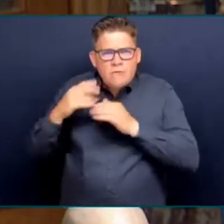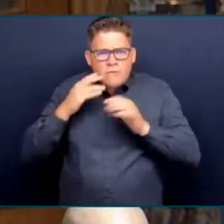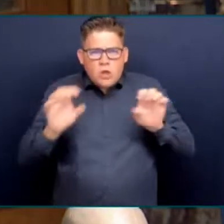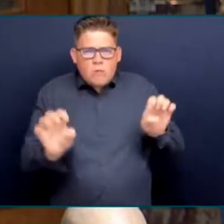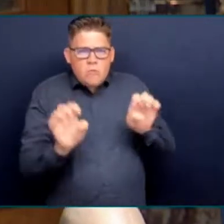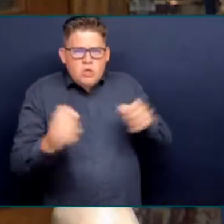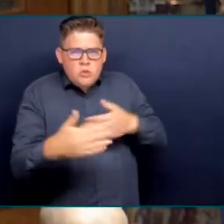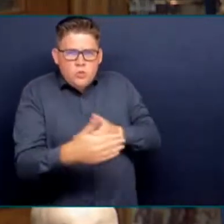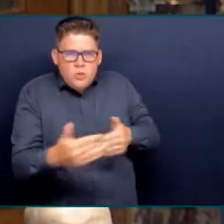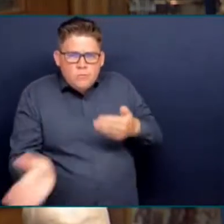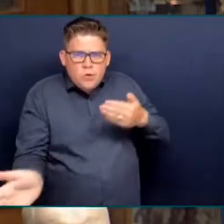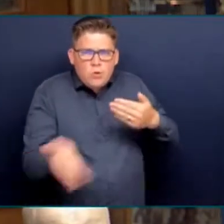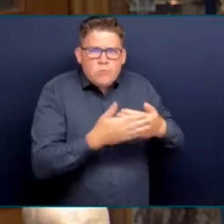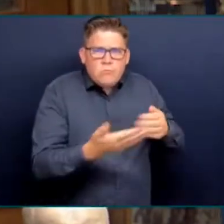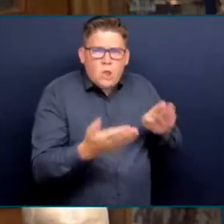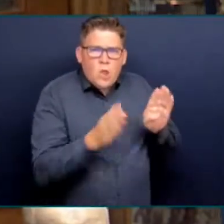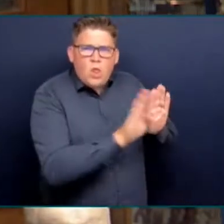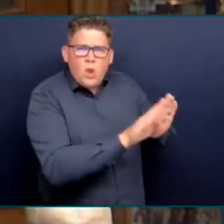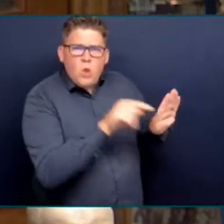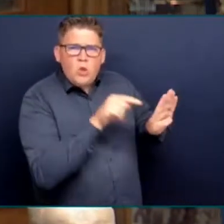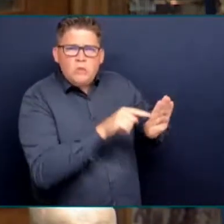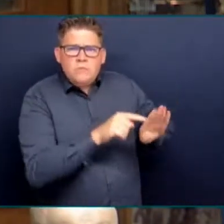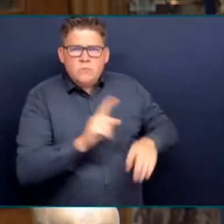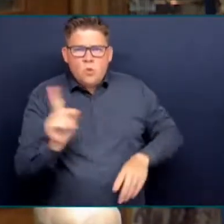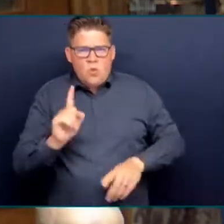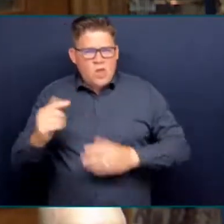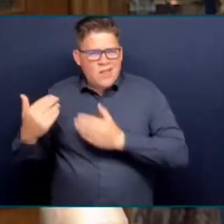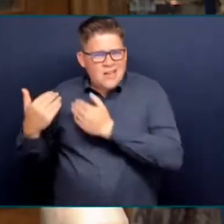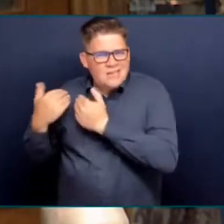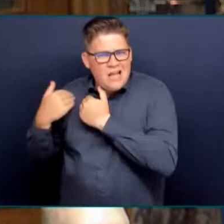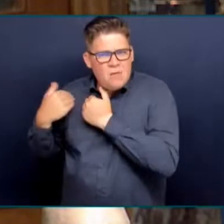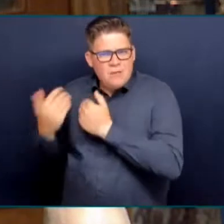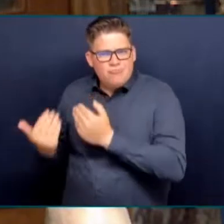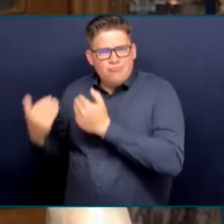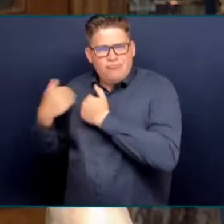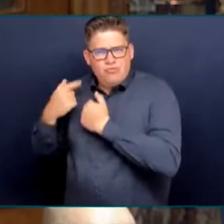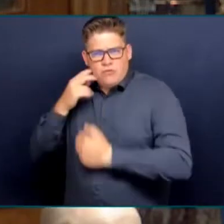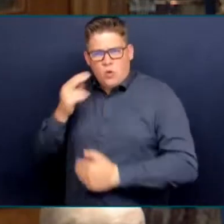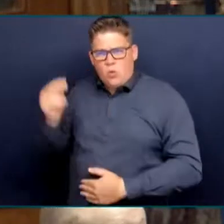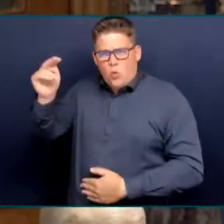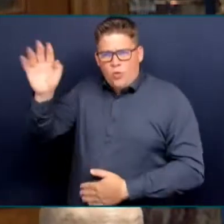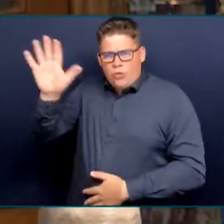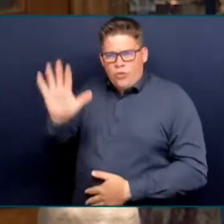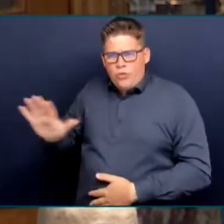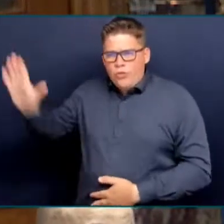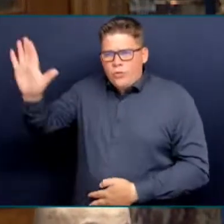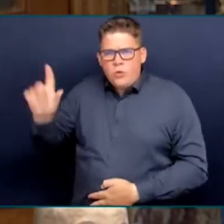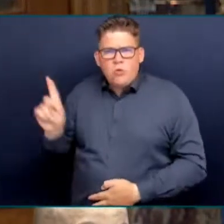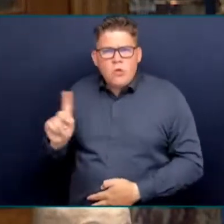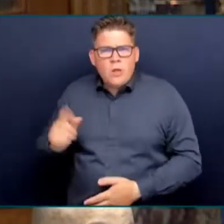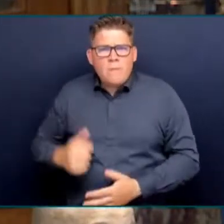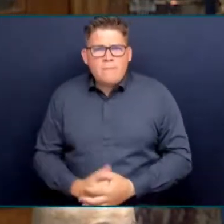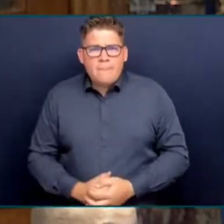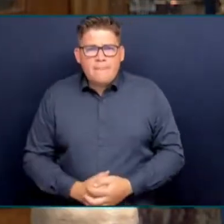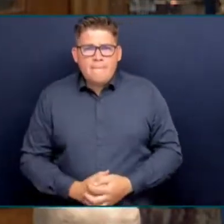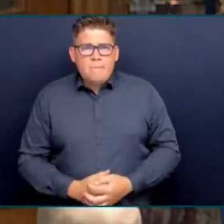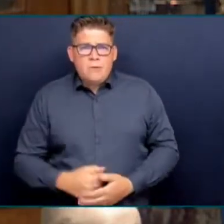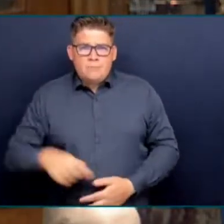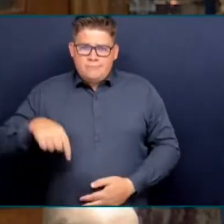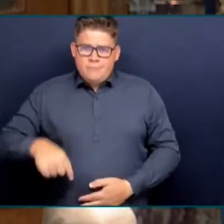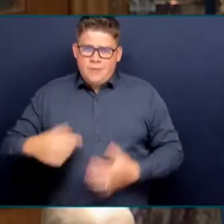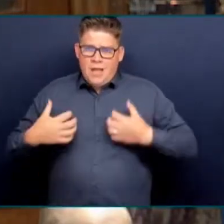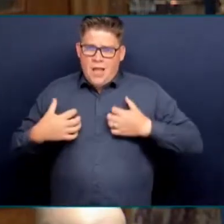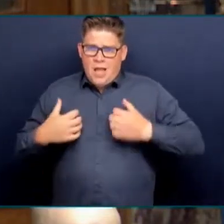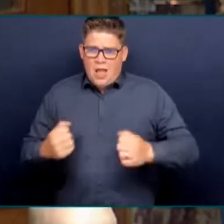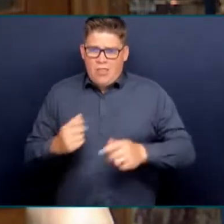it rest? The healthcare crisis we are in absolutely is not something that happened overnight.